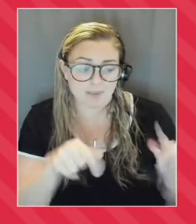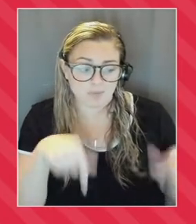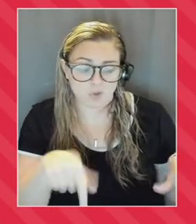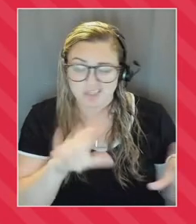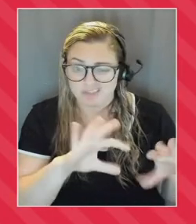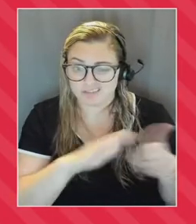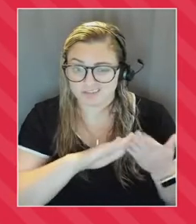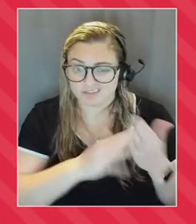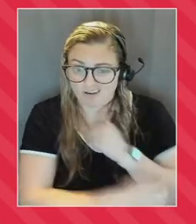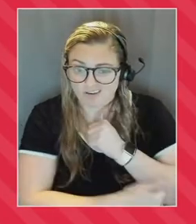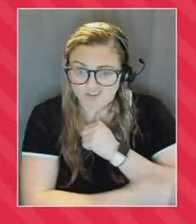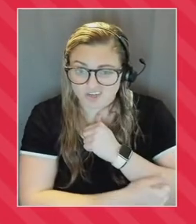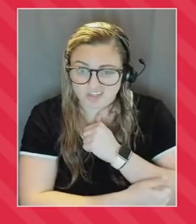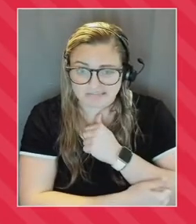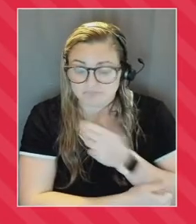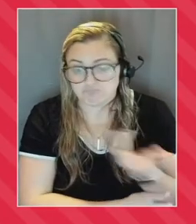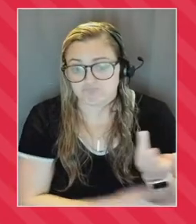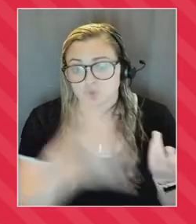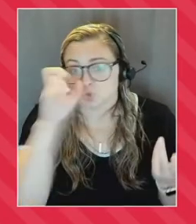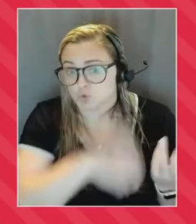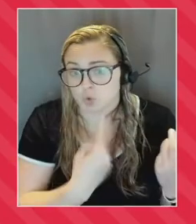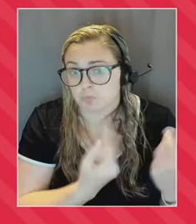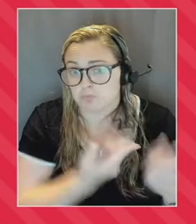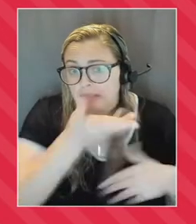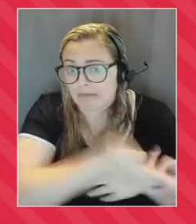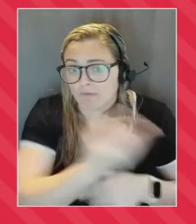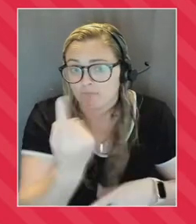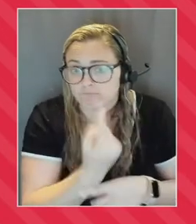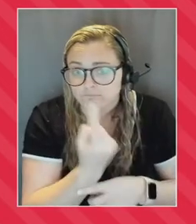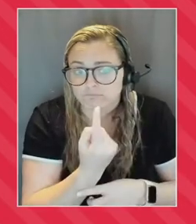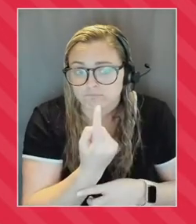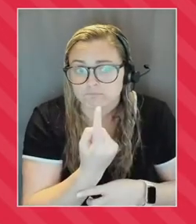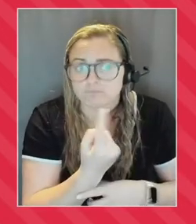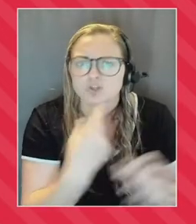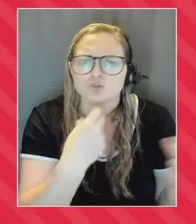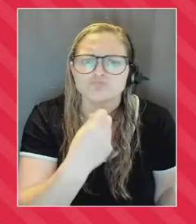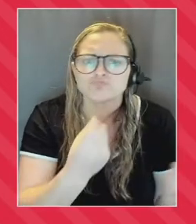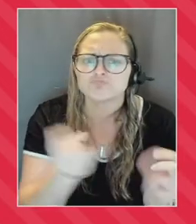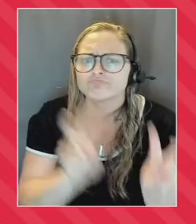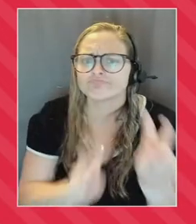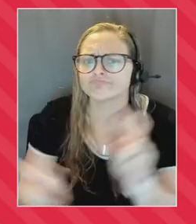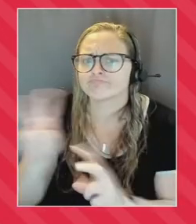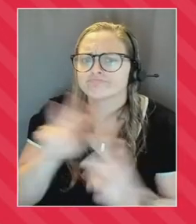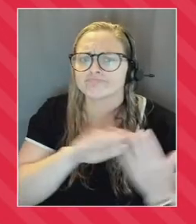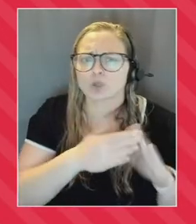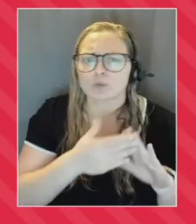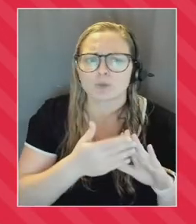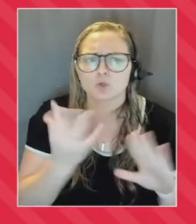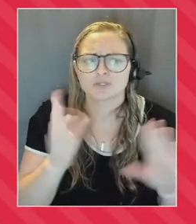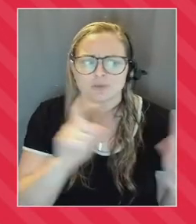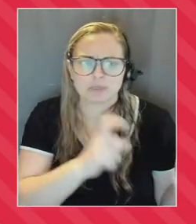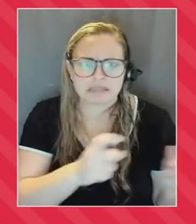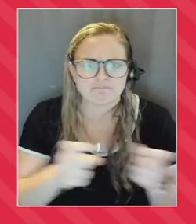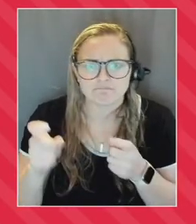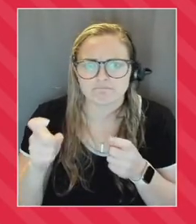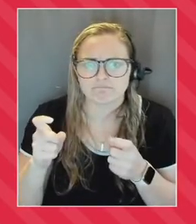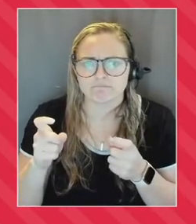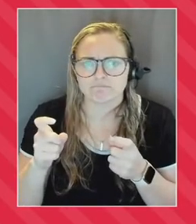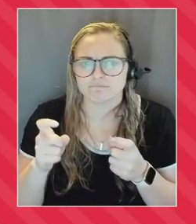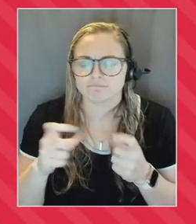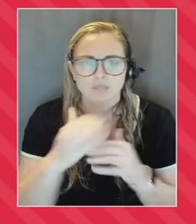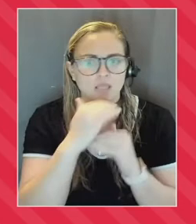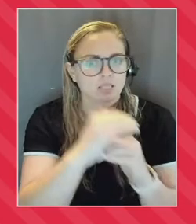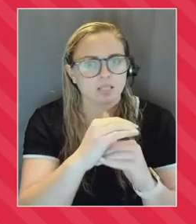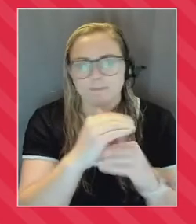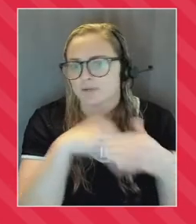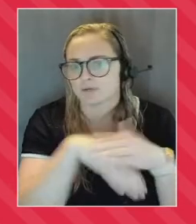granted. If you just drive around the neighborhoods that we serve, there's very limited access to healthy,